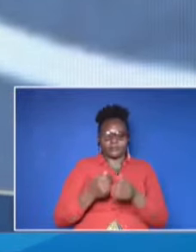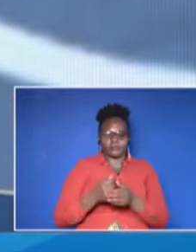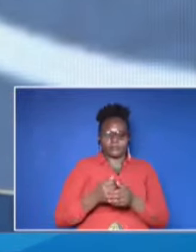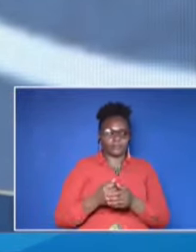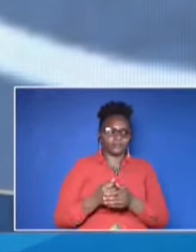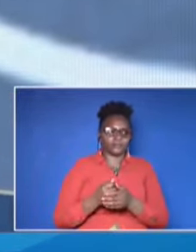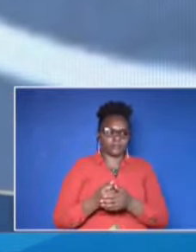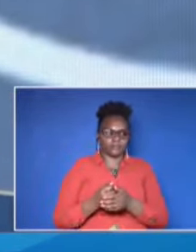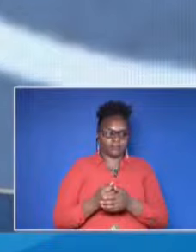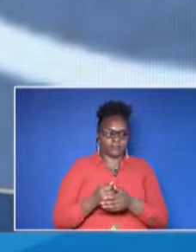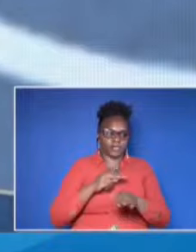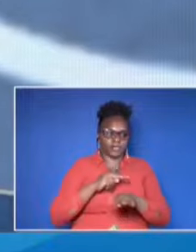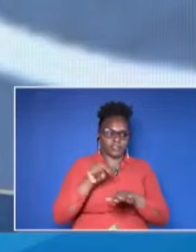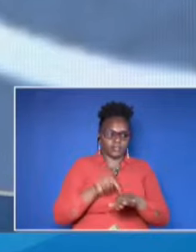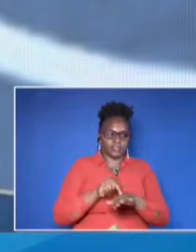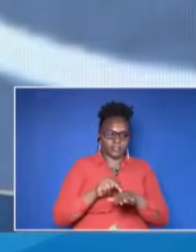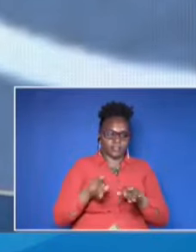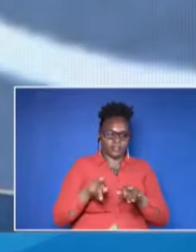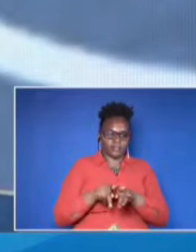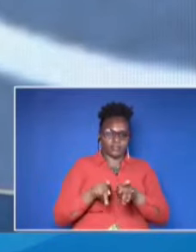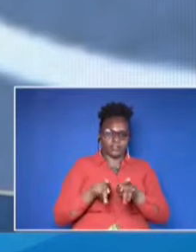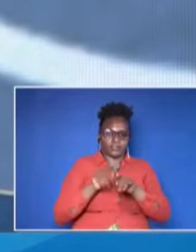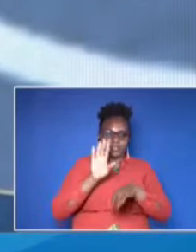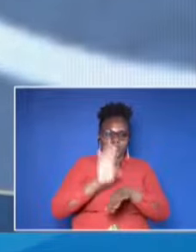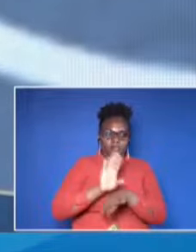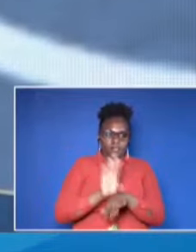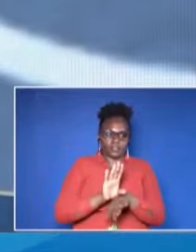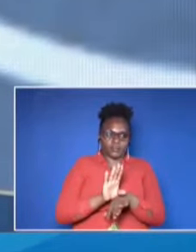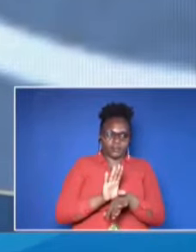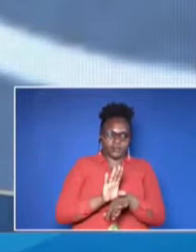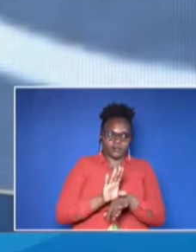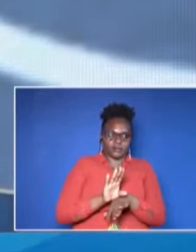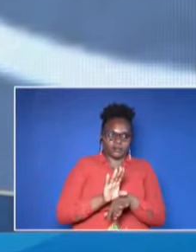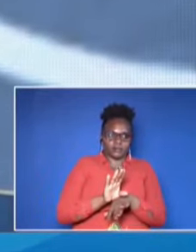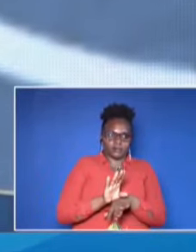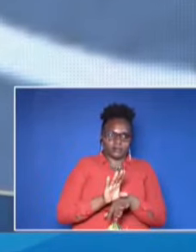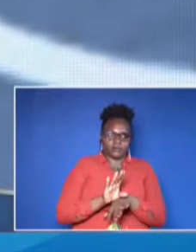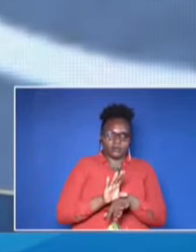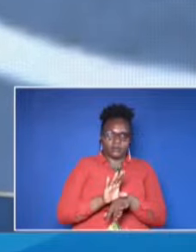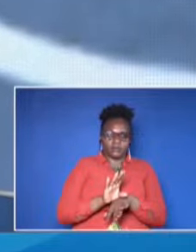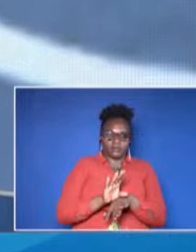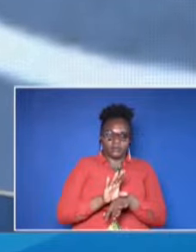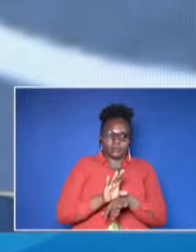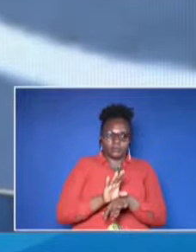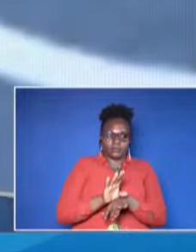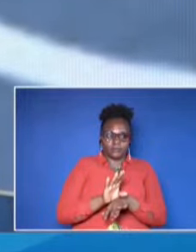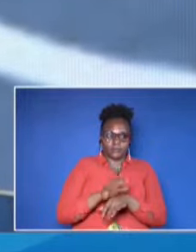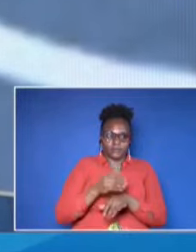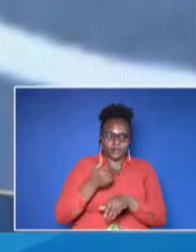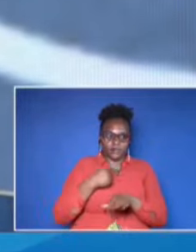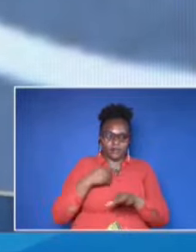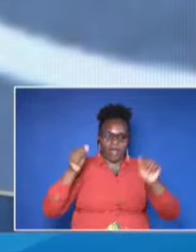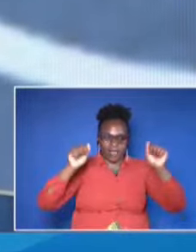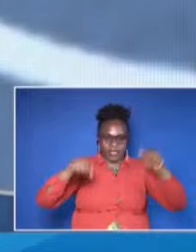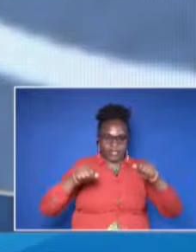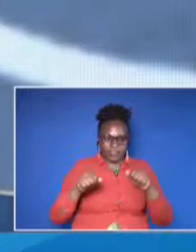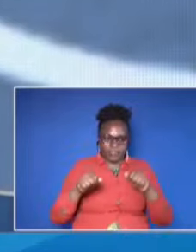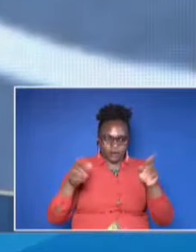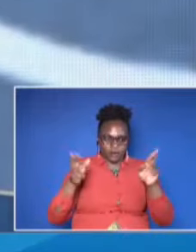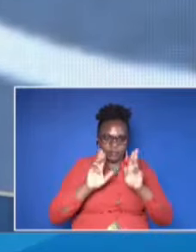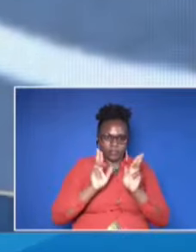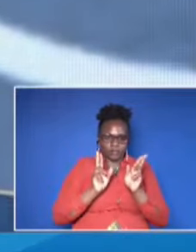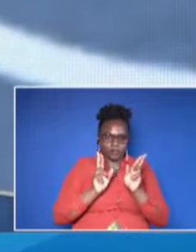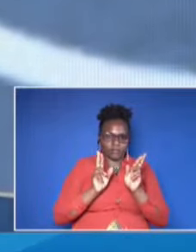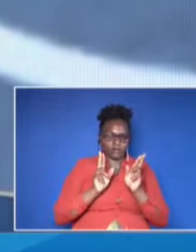here as a nation and especially the church we have agreed that we are